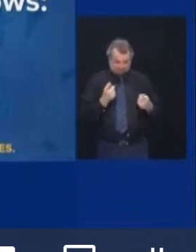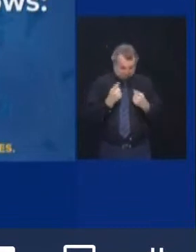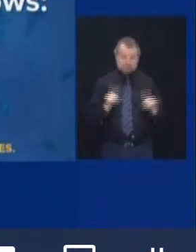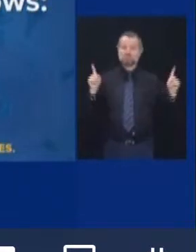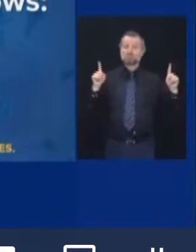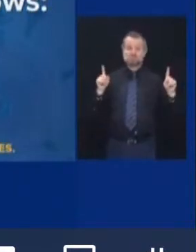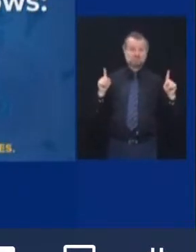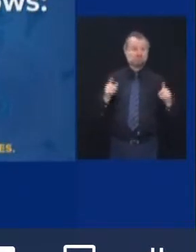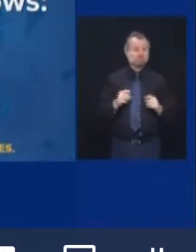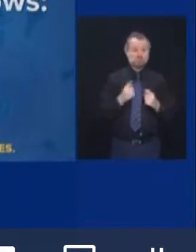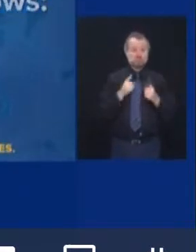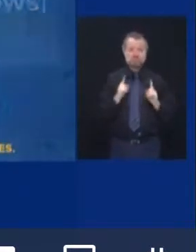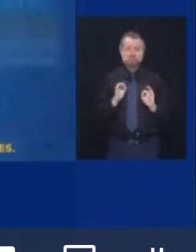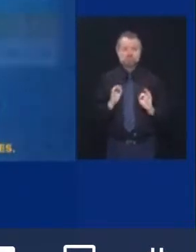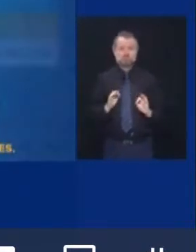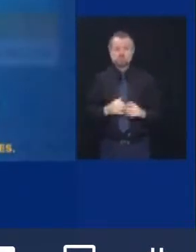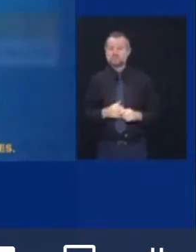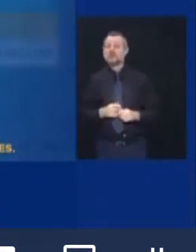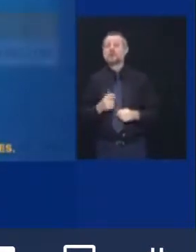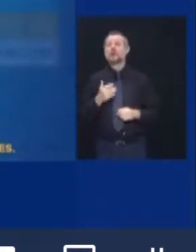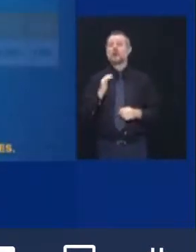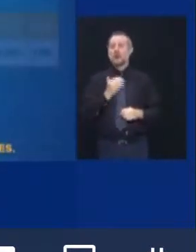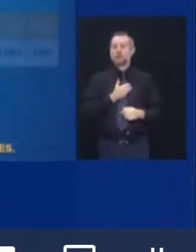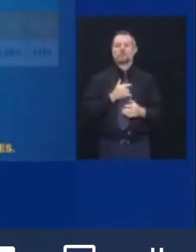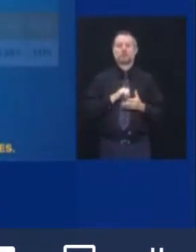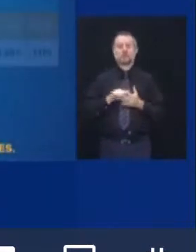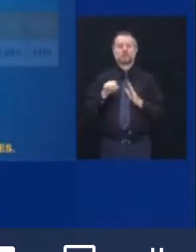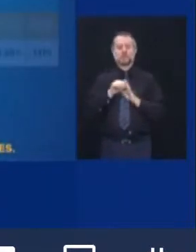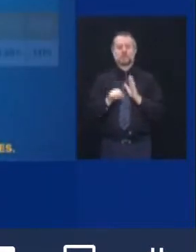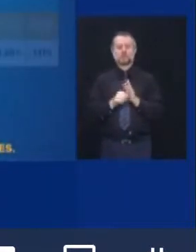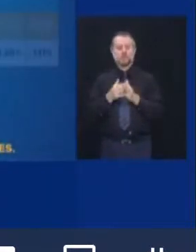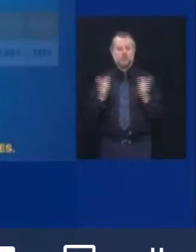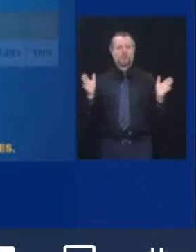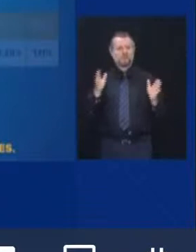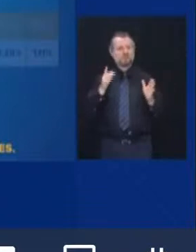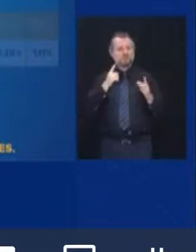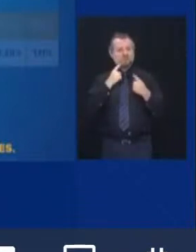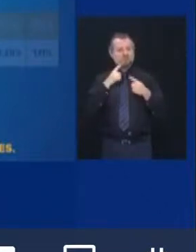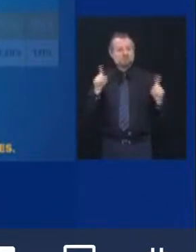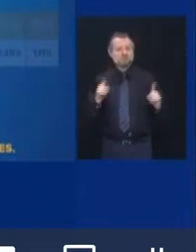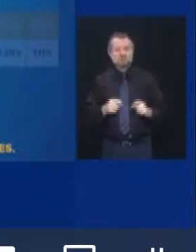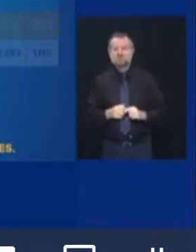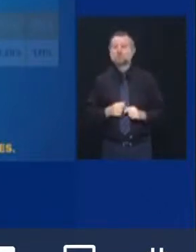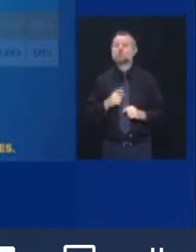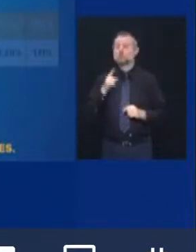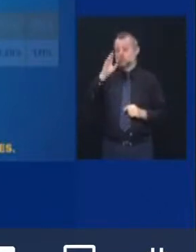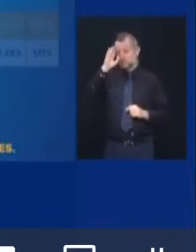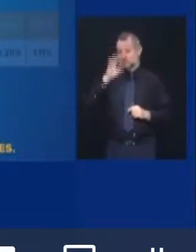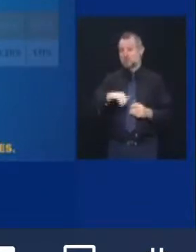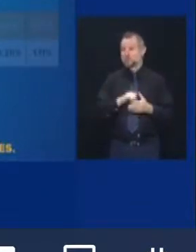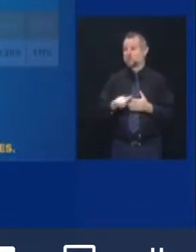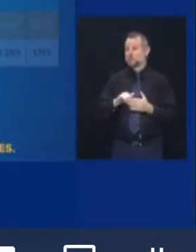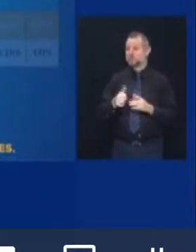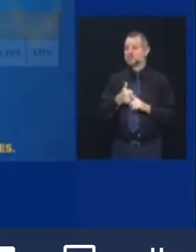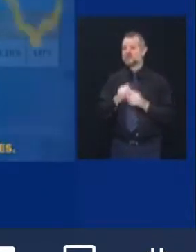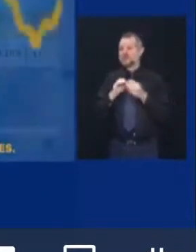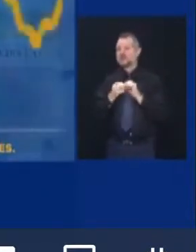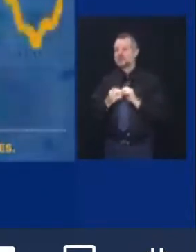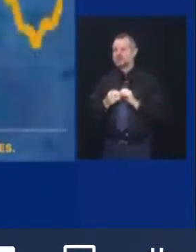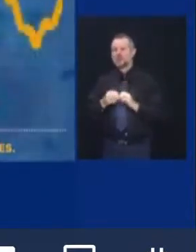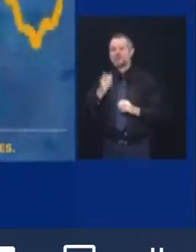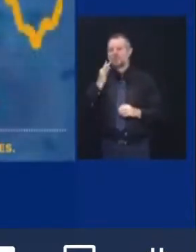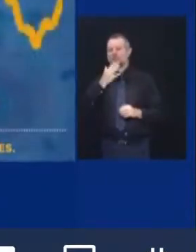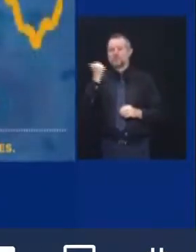microclusters, the whole statewide strategy is working. We have one of the lowest statewide infection rates in the